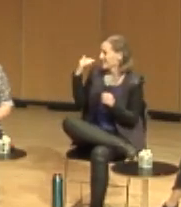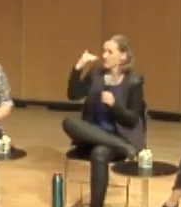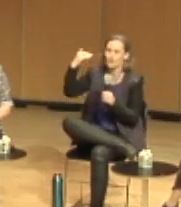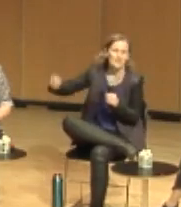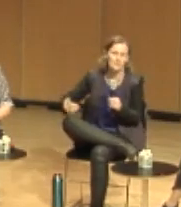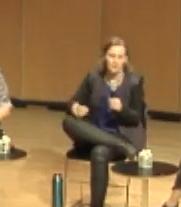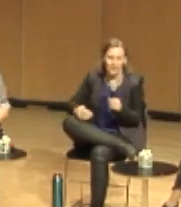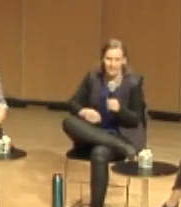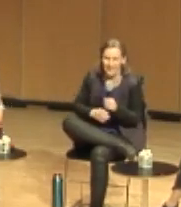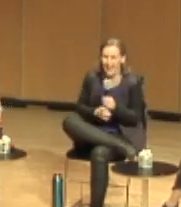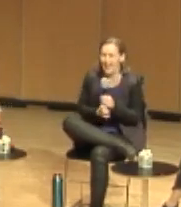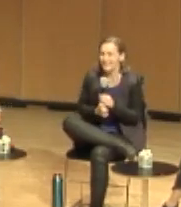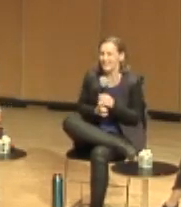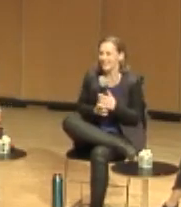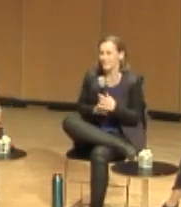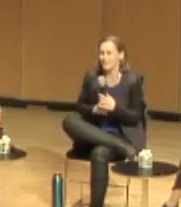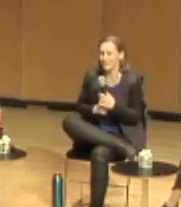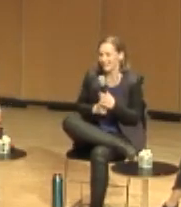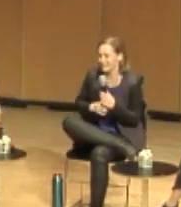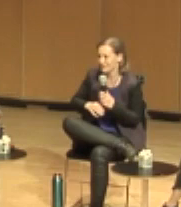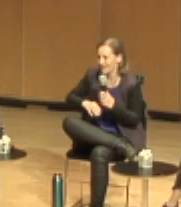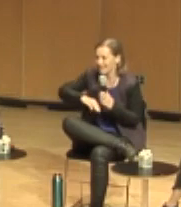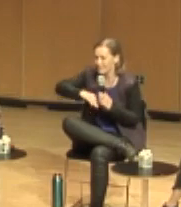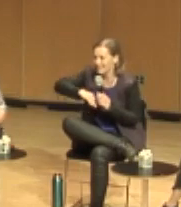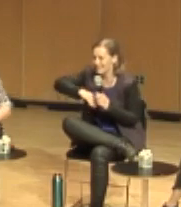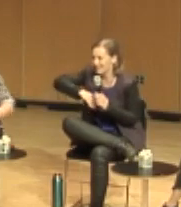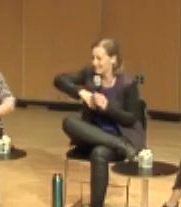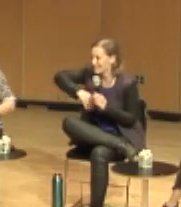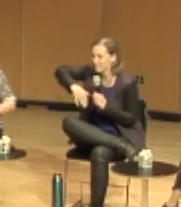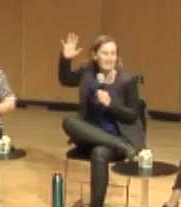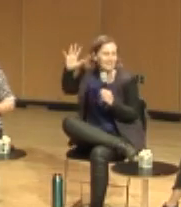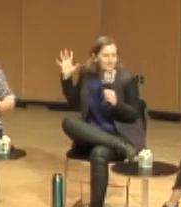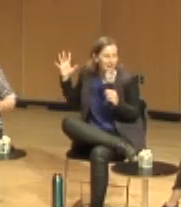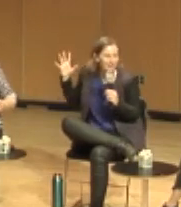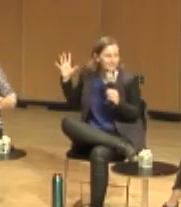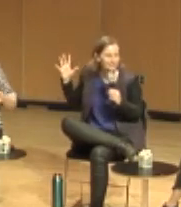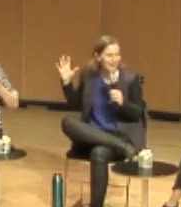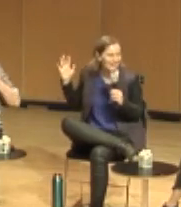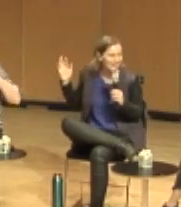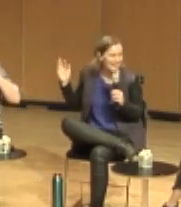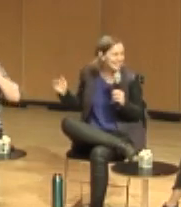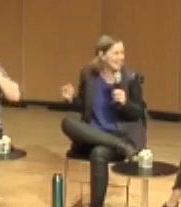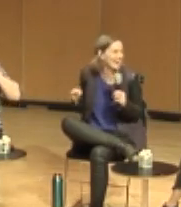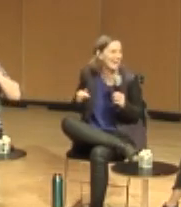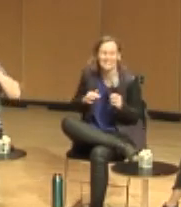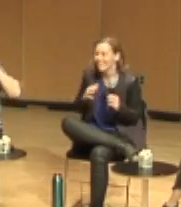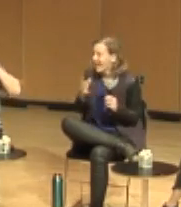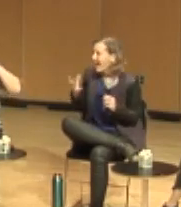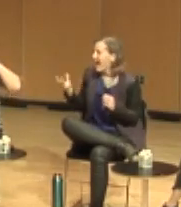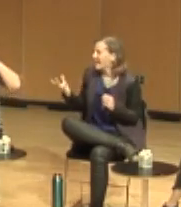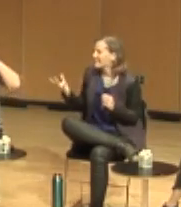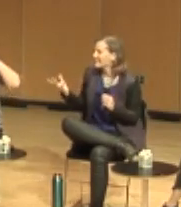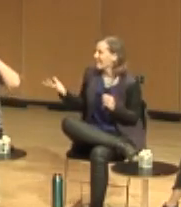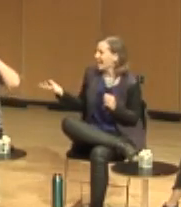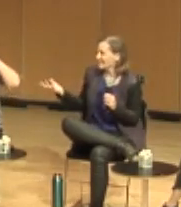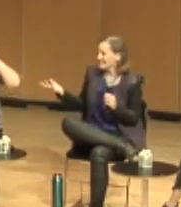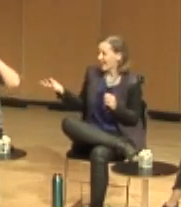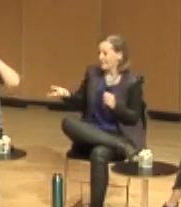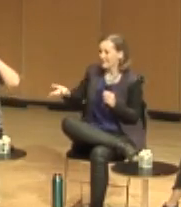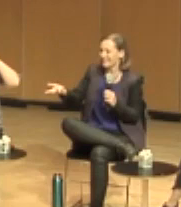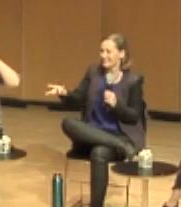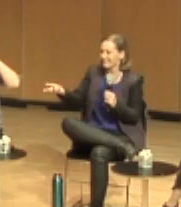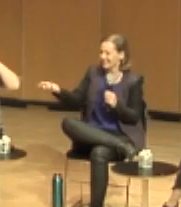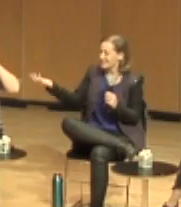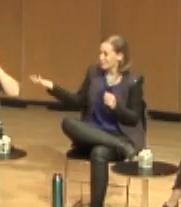like do his work and that we were gonna start it was going to like spread like wildfire and and